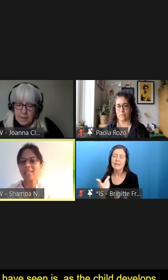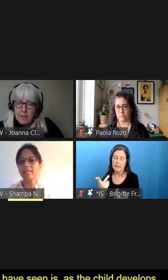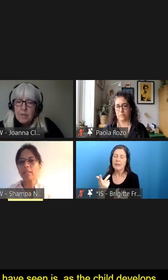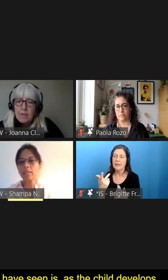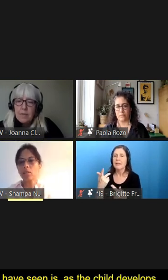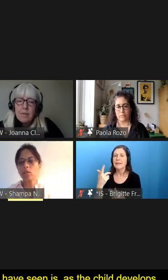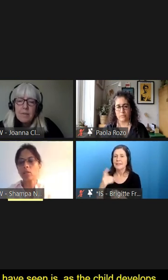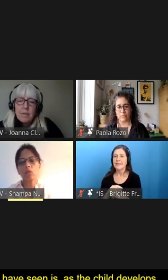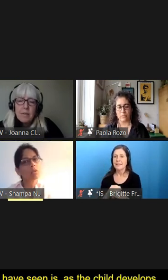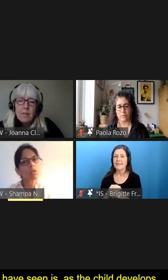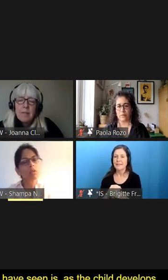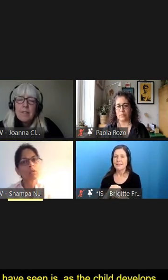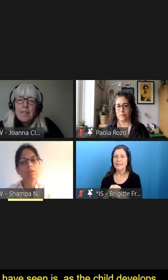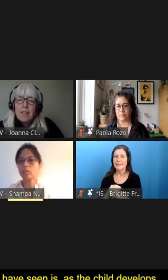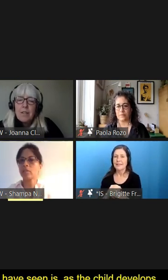child.